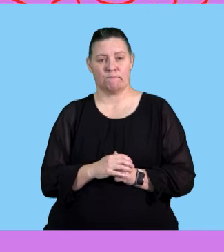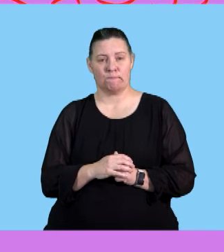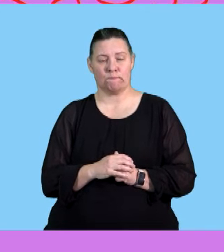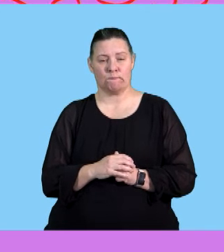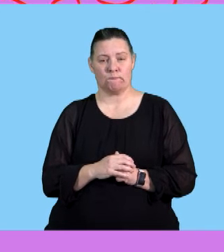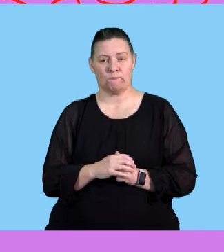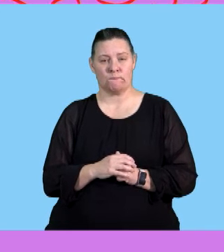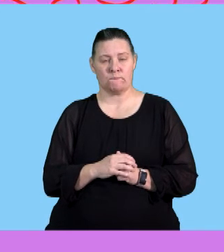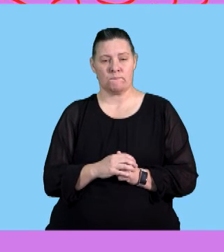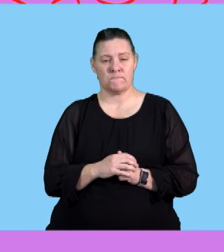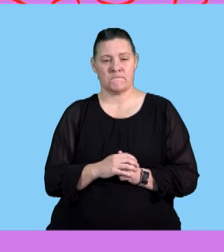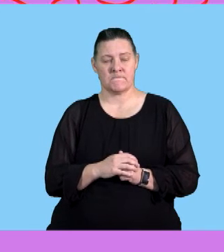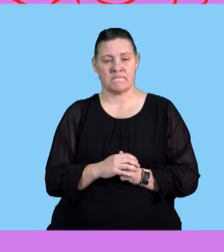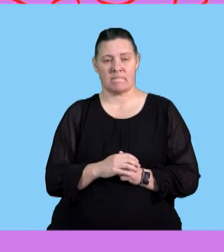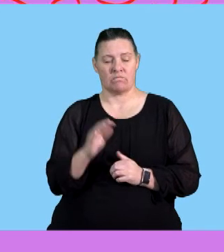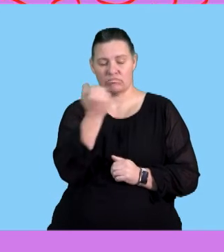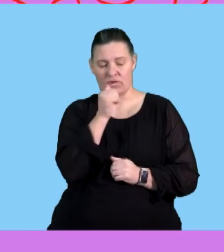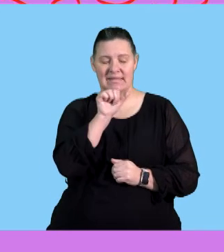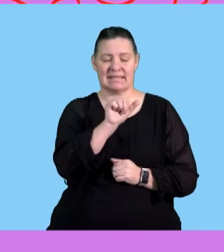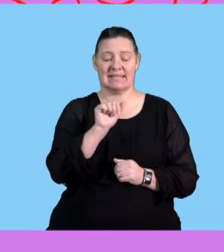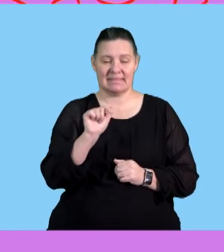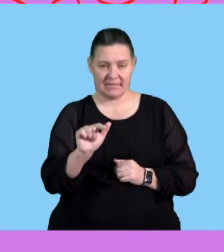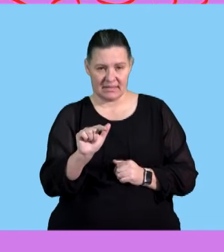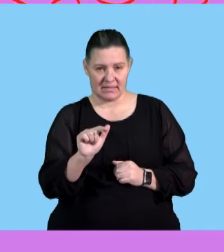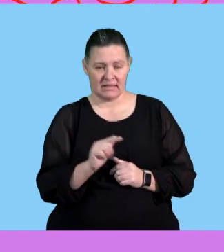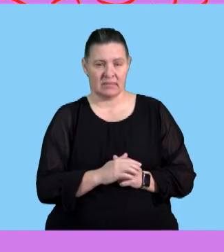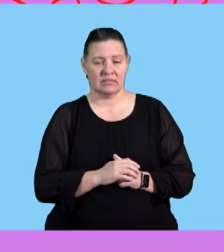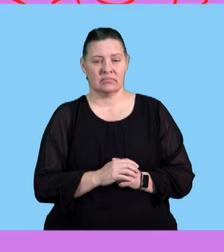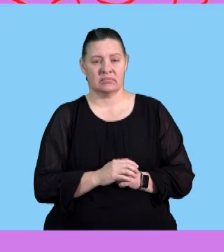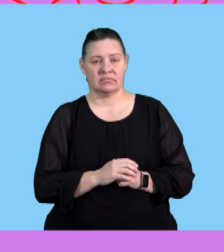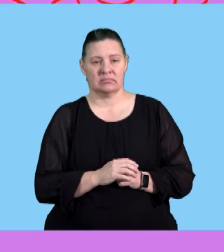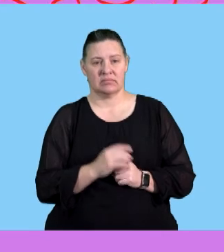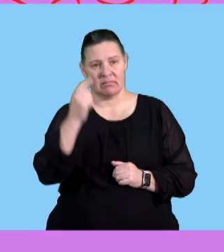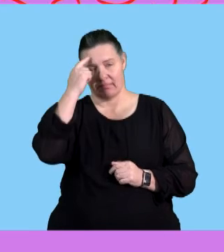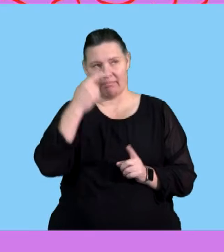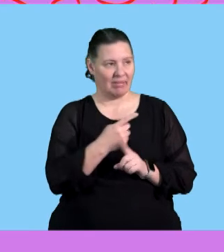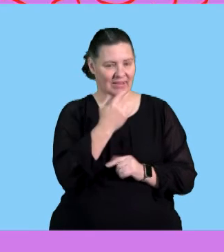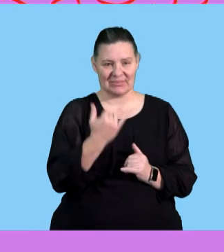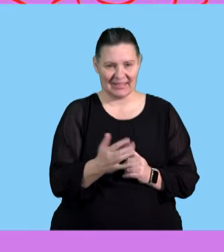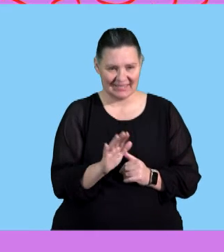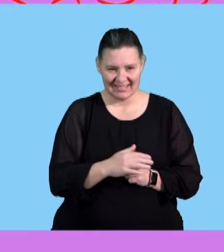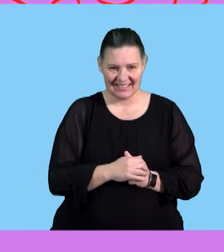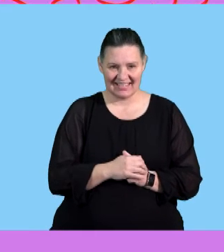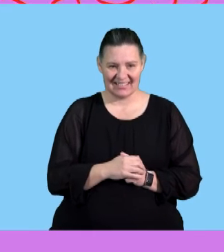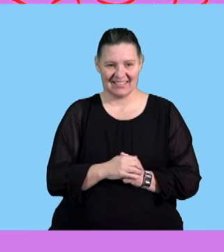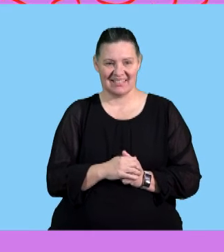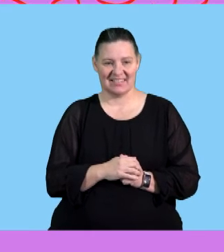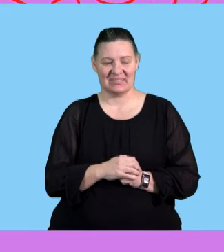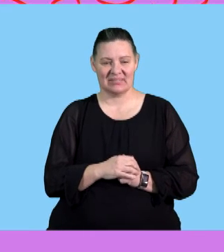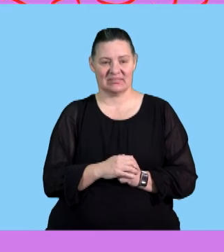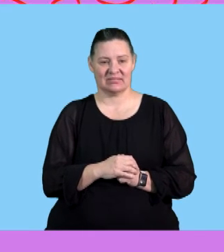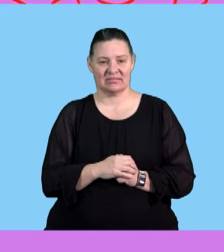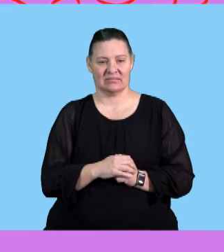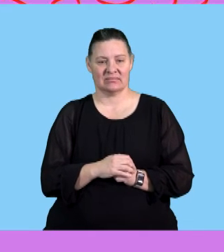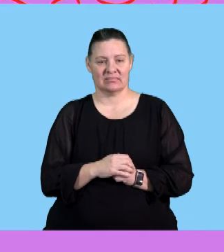sorry for that, that is a 67. Where's my mind today?